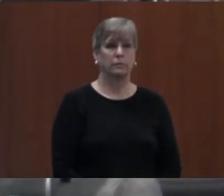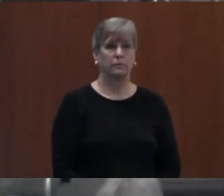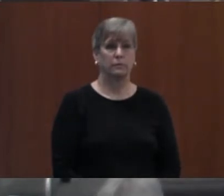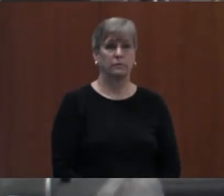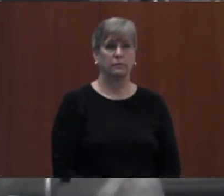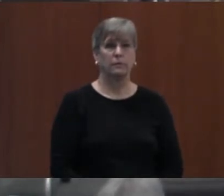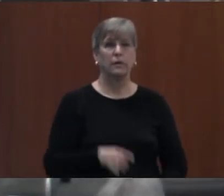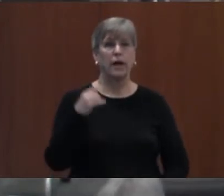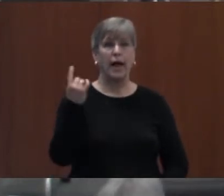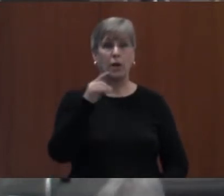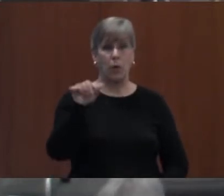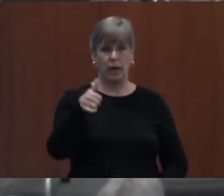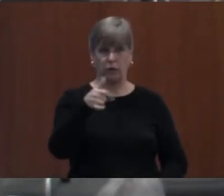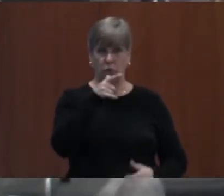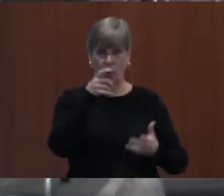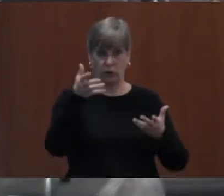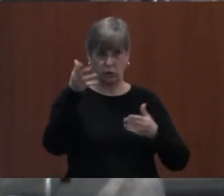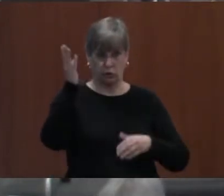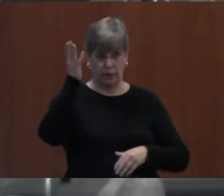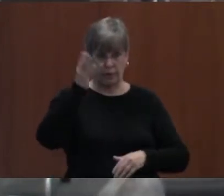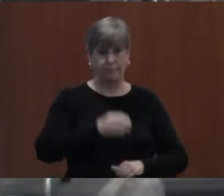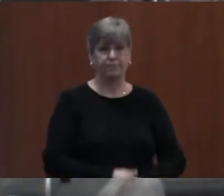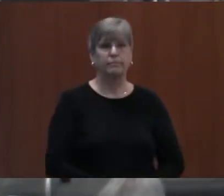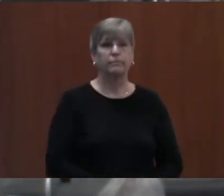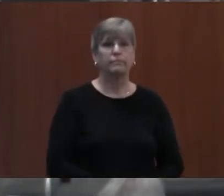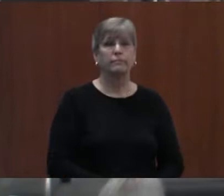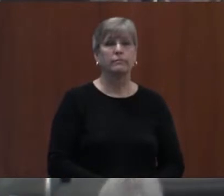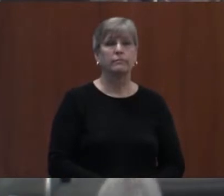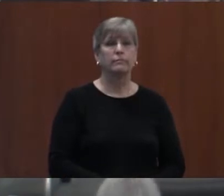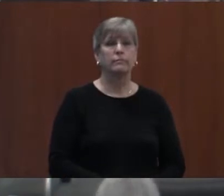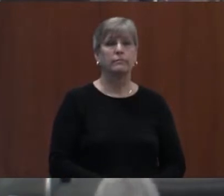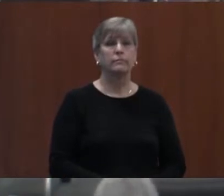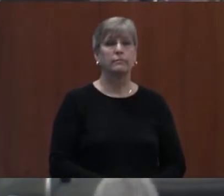Is there anyone else who would like to speak? Uh-huh.